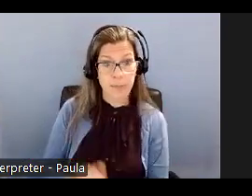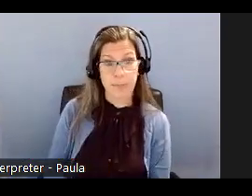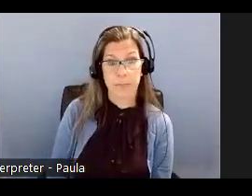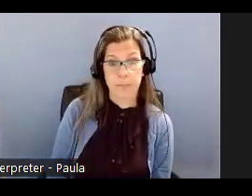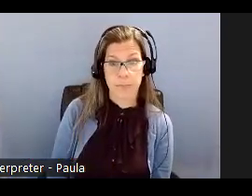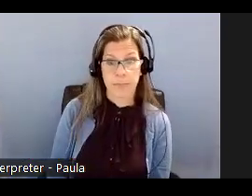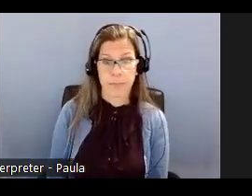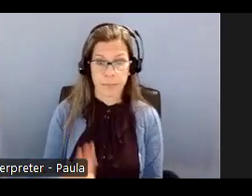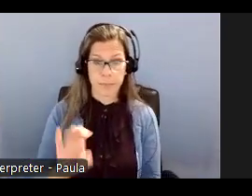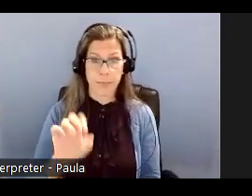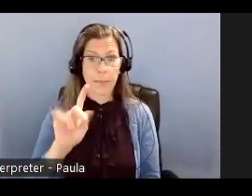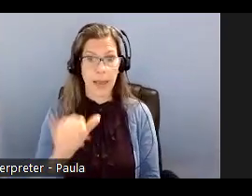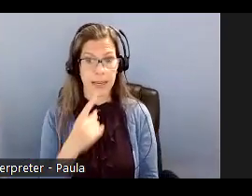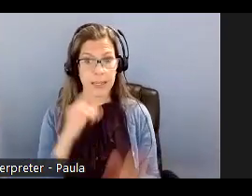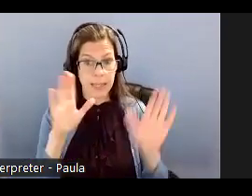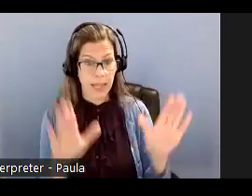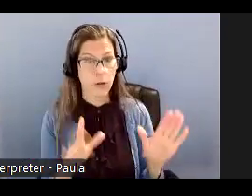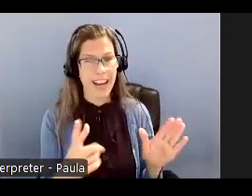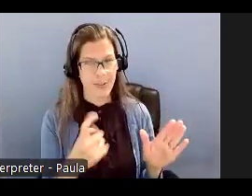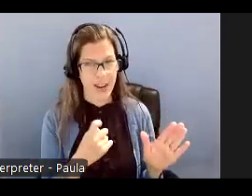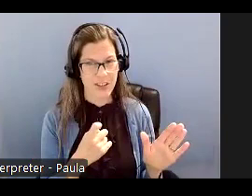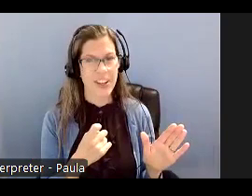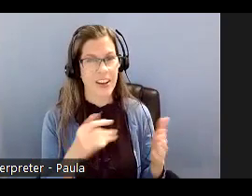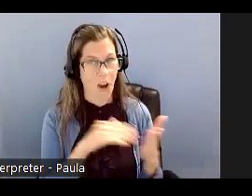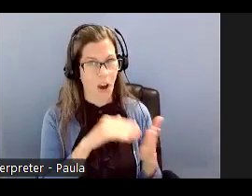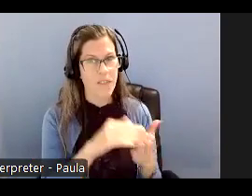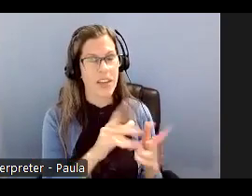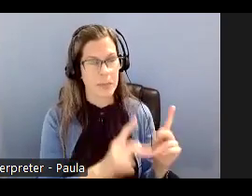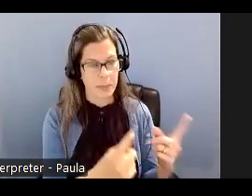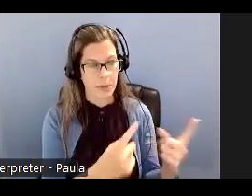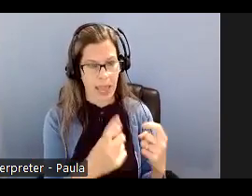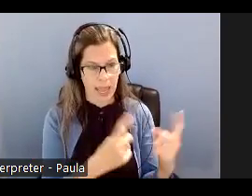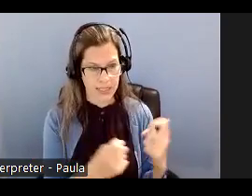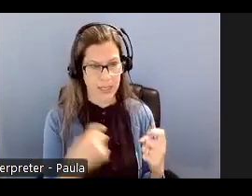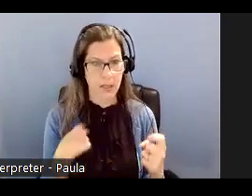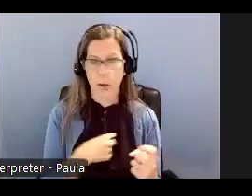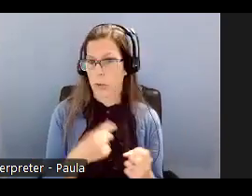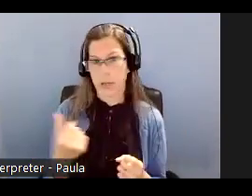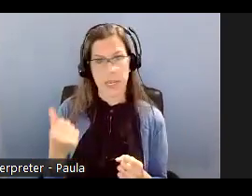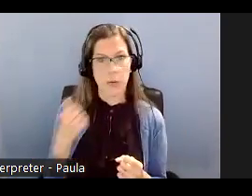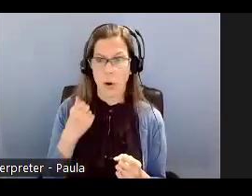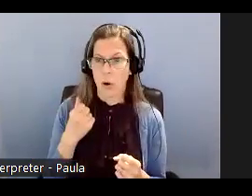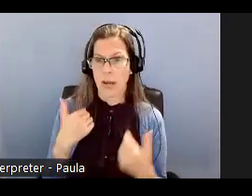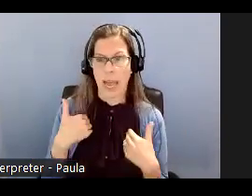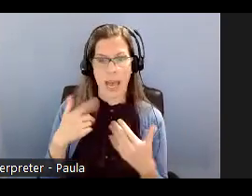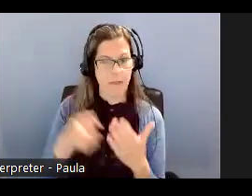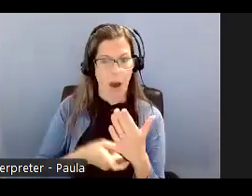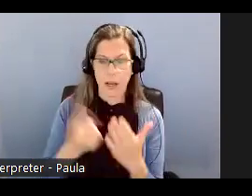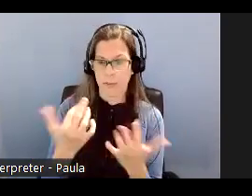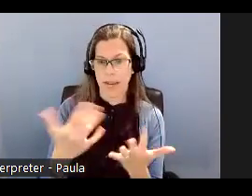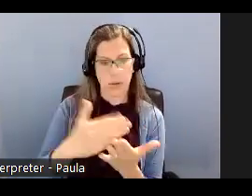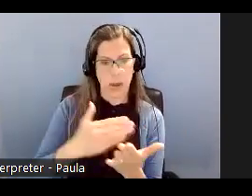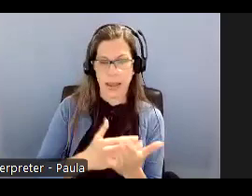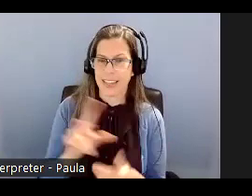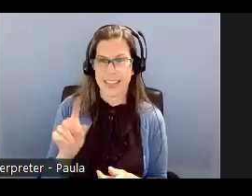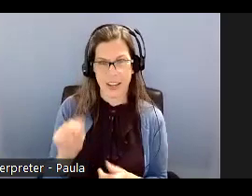That's a great question, and we get that quite a bit. I will note that we will not have an automated wait list when we go